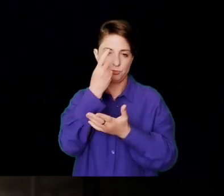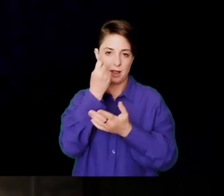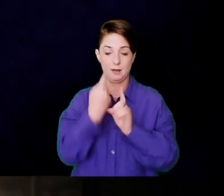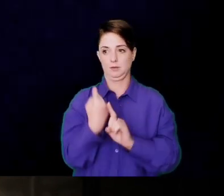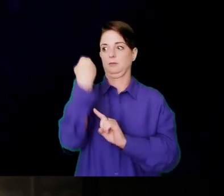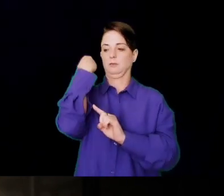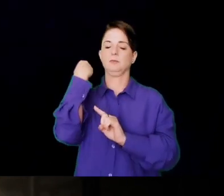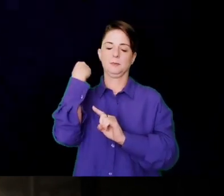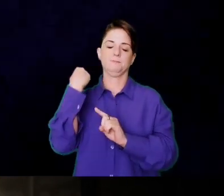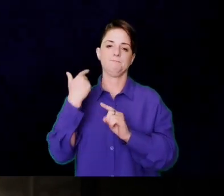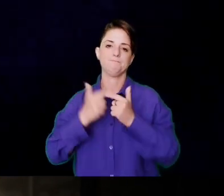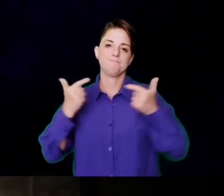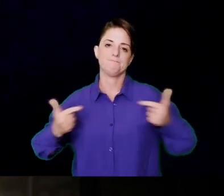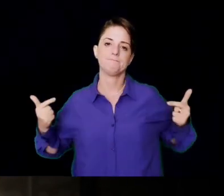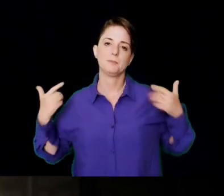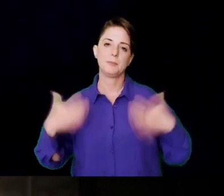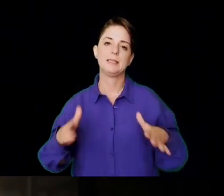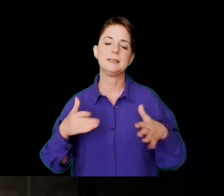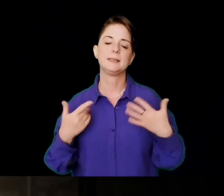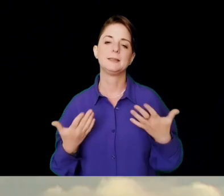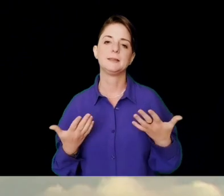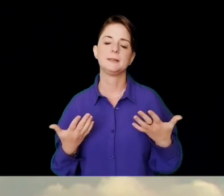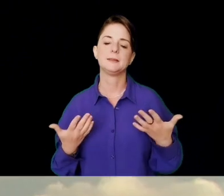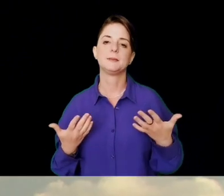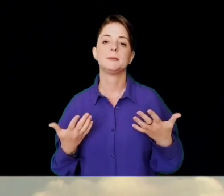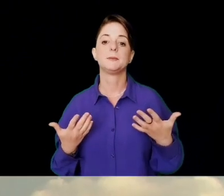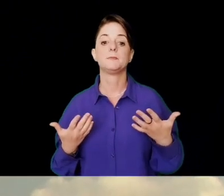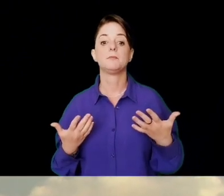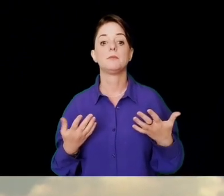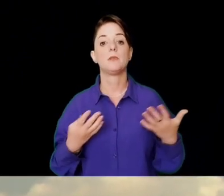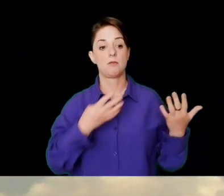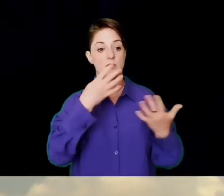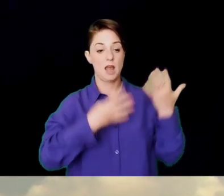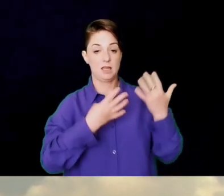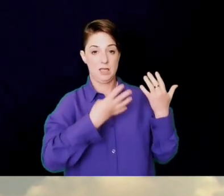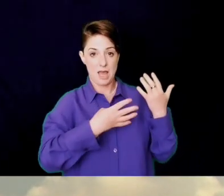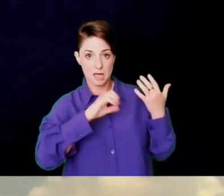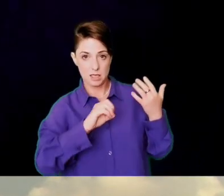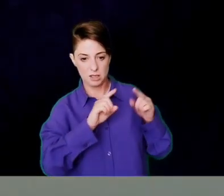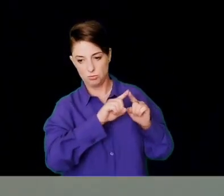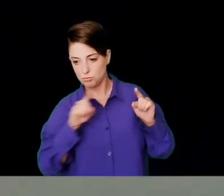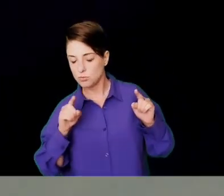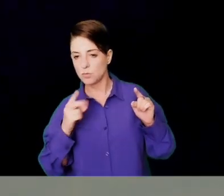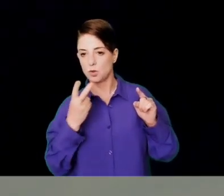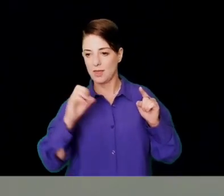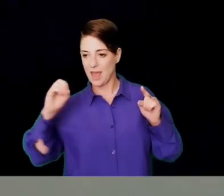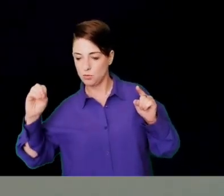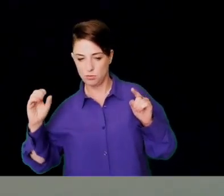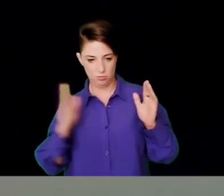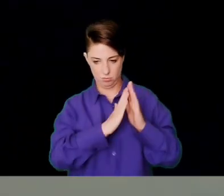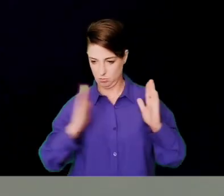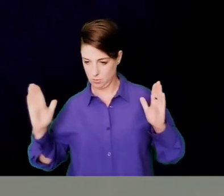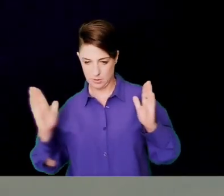this day we weren't, you know, we overdone it. It was a pretty depressing time, the late 90s and